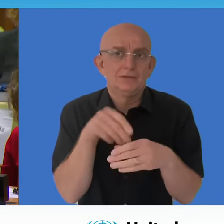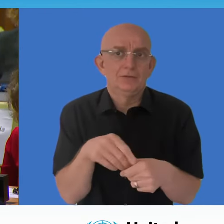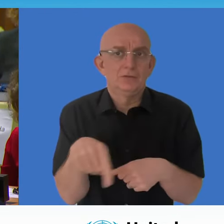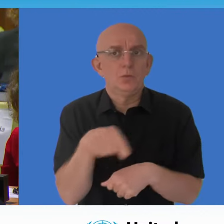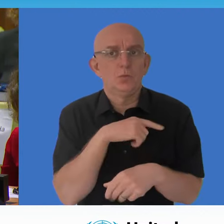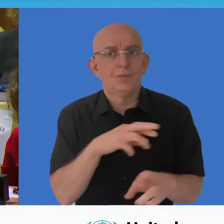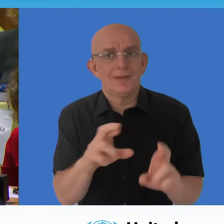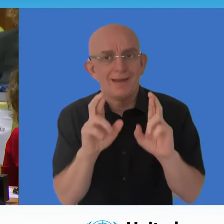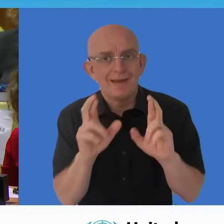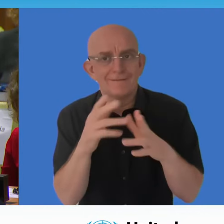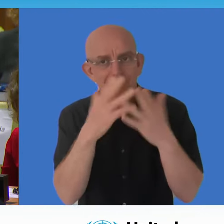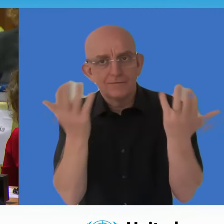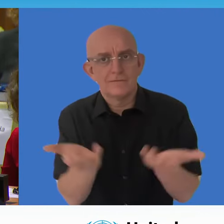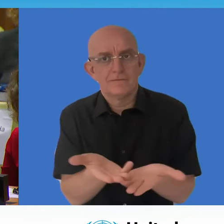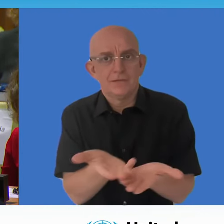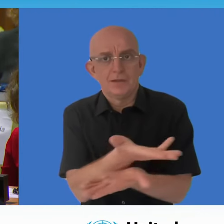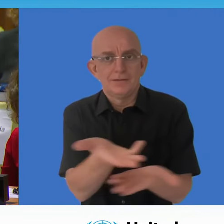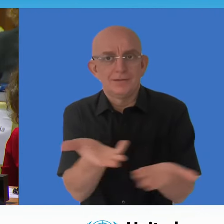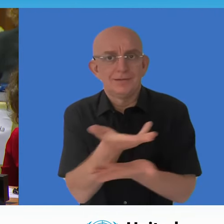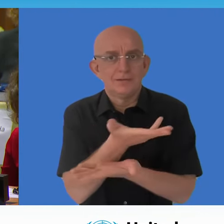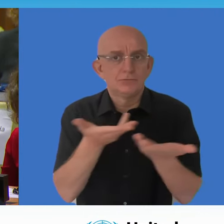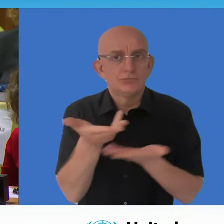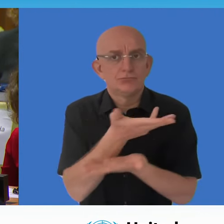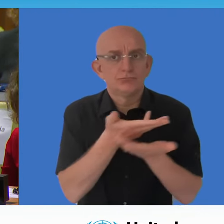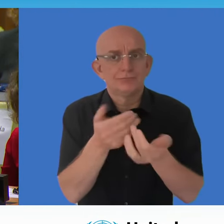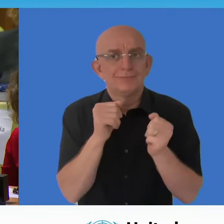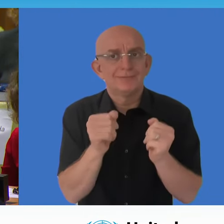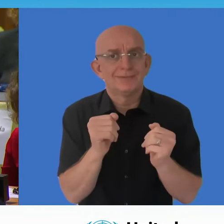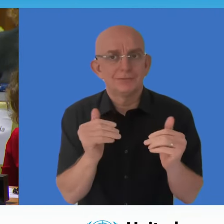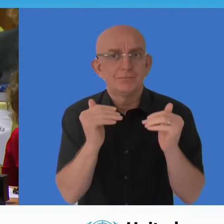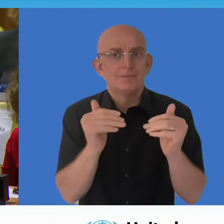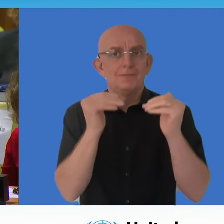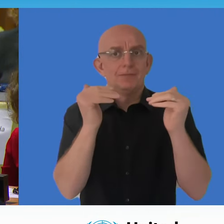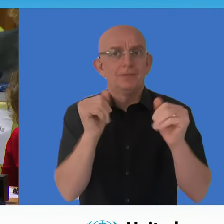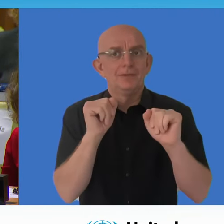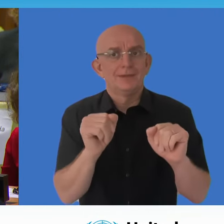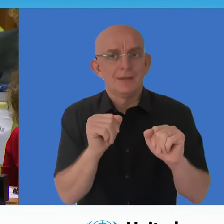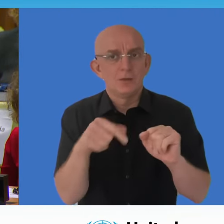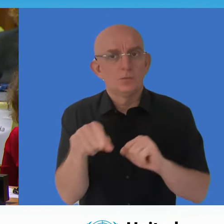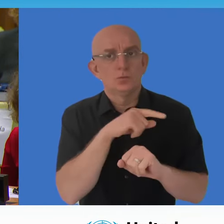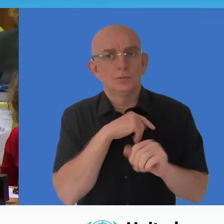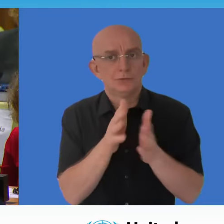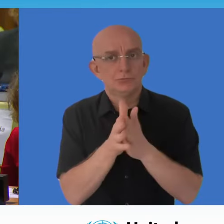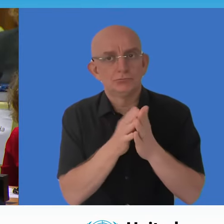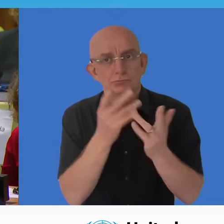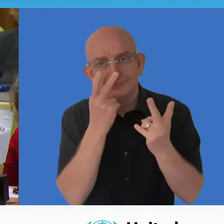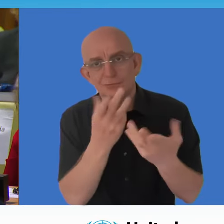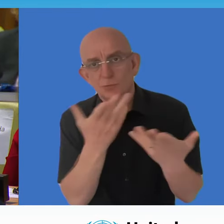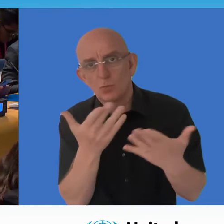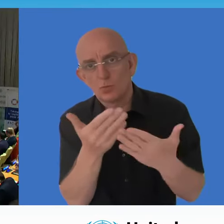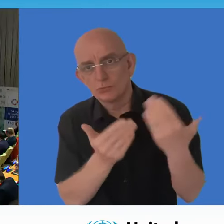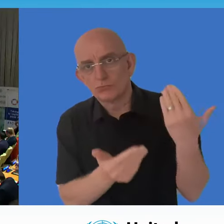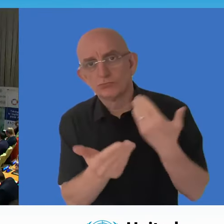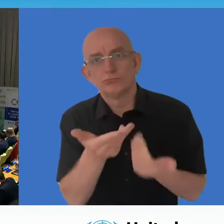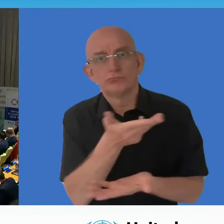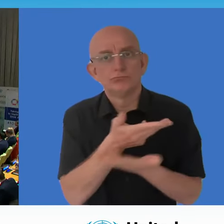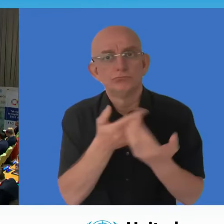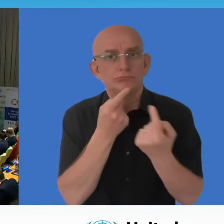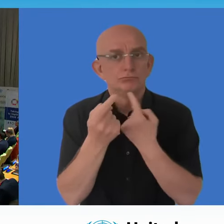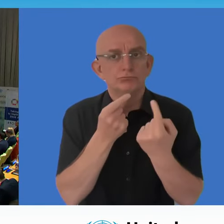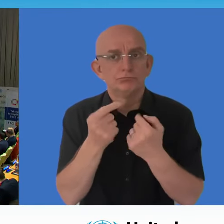global action could be enhanced and increased, and we look forward to the outcomes of the discussions today and in the coming 2 days. Thank you.